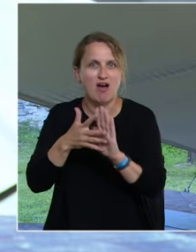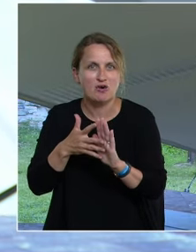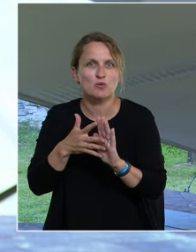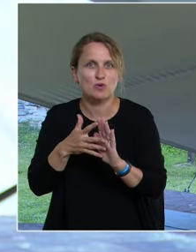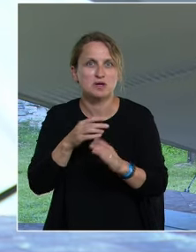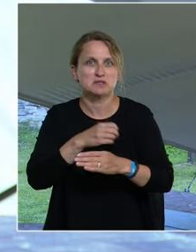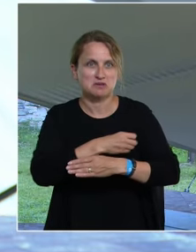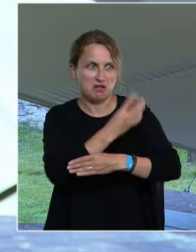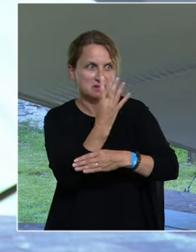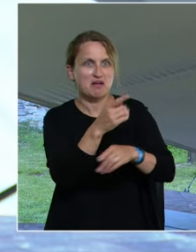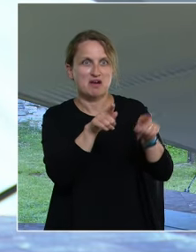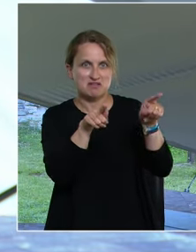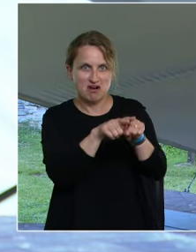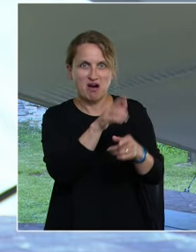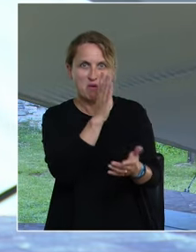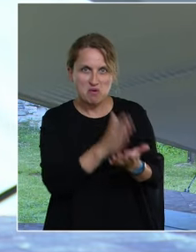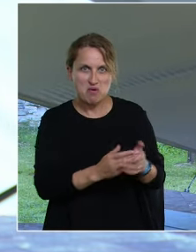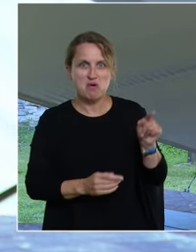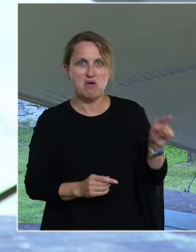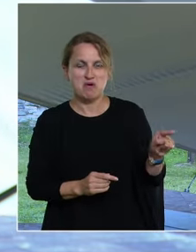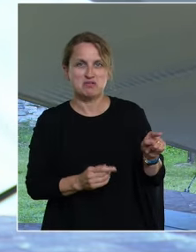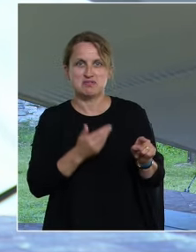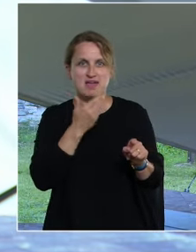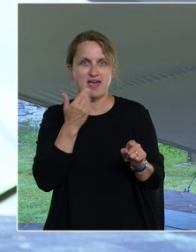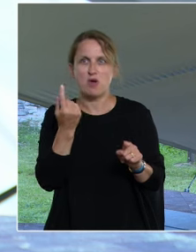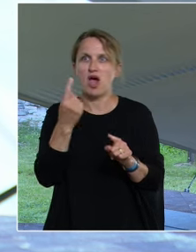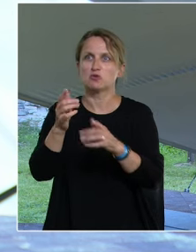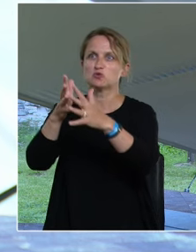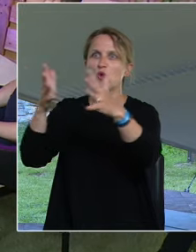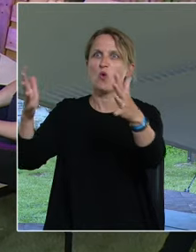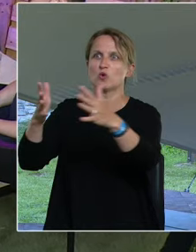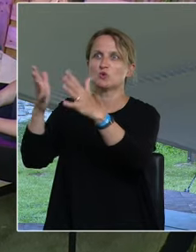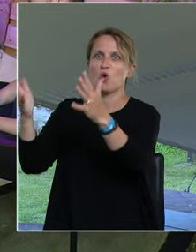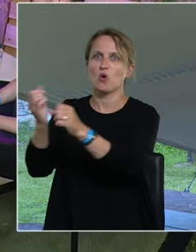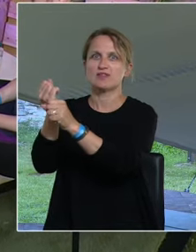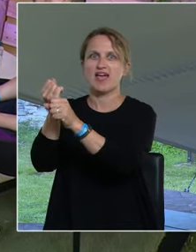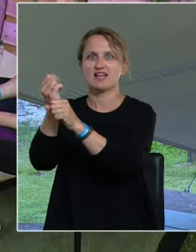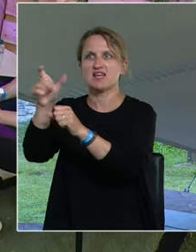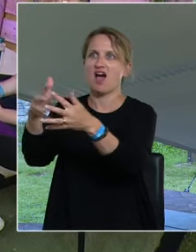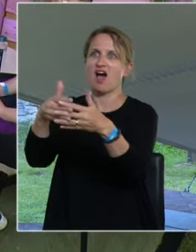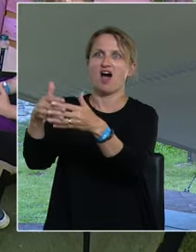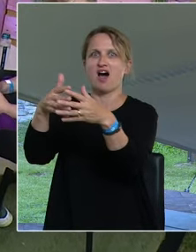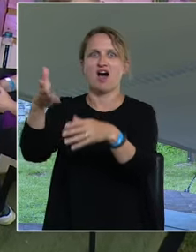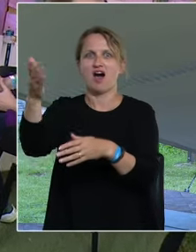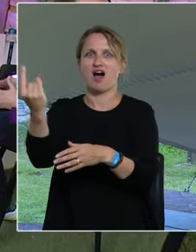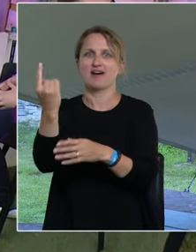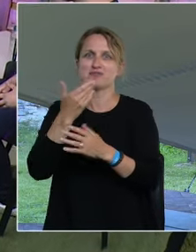in Scandinavia. It's not just the really big ones out there that, and it forces you to